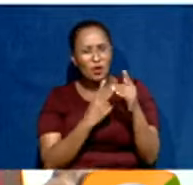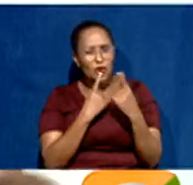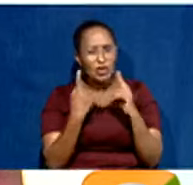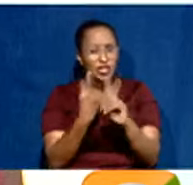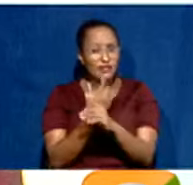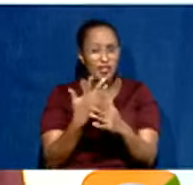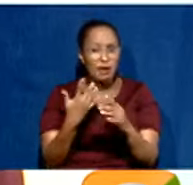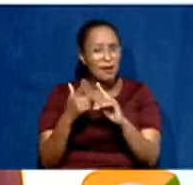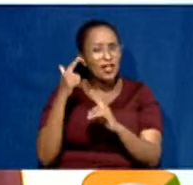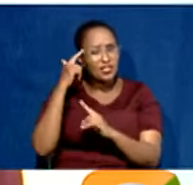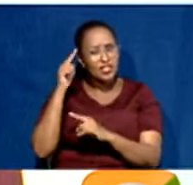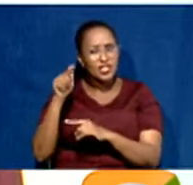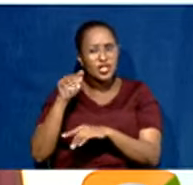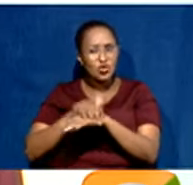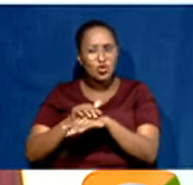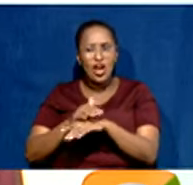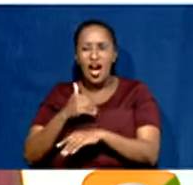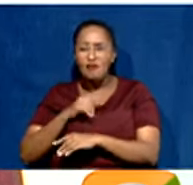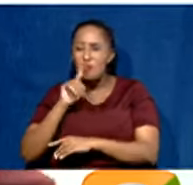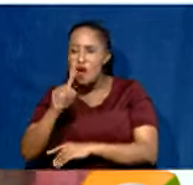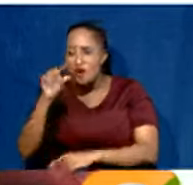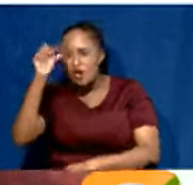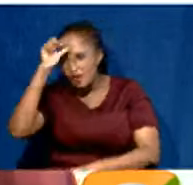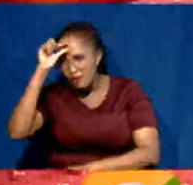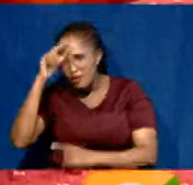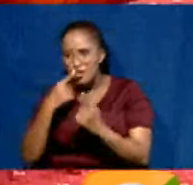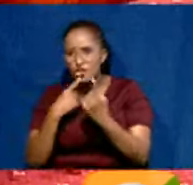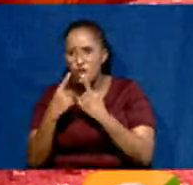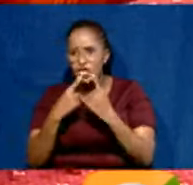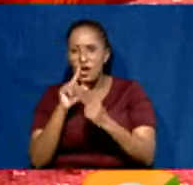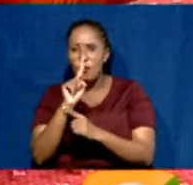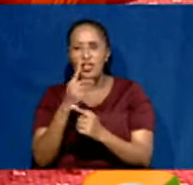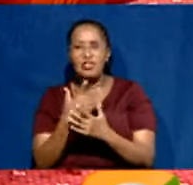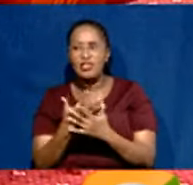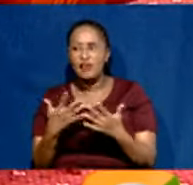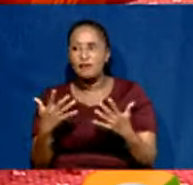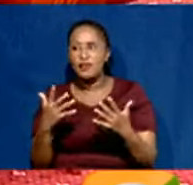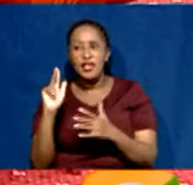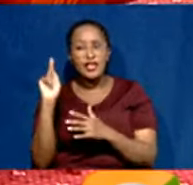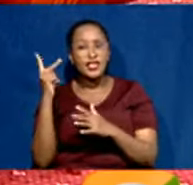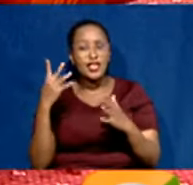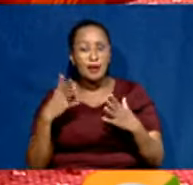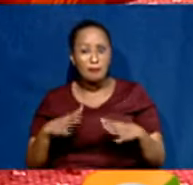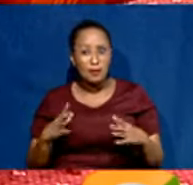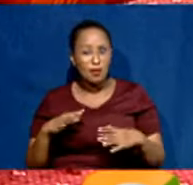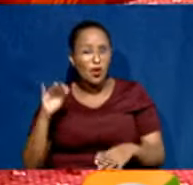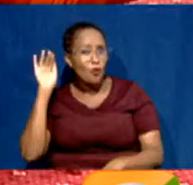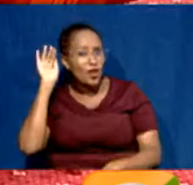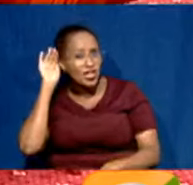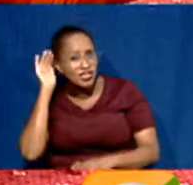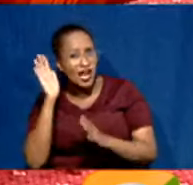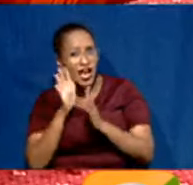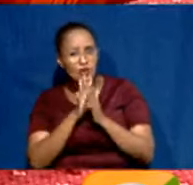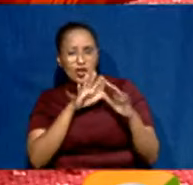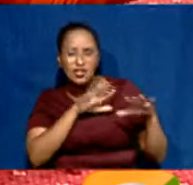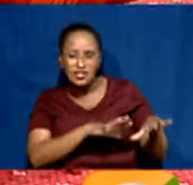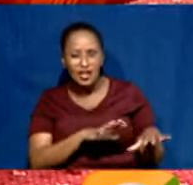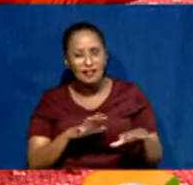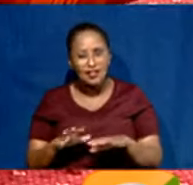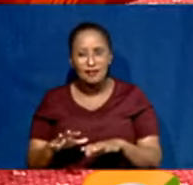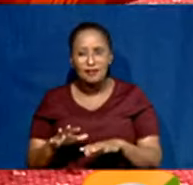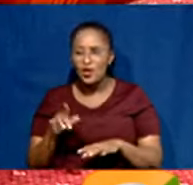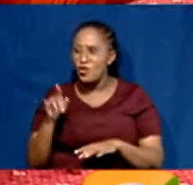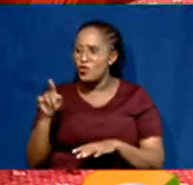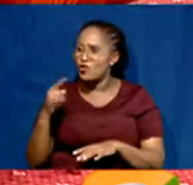government that speaks in one voice. Kweli hapa Mheshimiwa. And Kenyans kweli themselves, Mr. Wanaskiza. President, wanaumia. Wakenya wanasikiza pia,